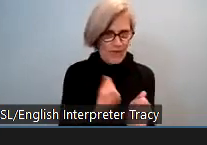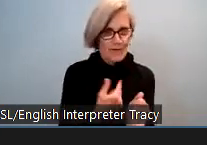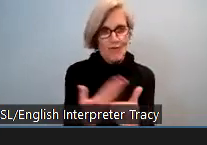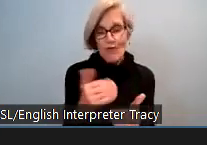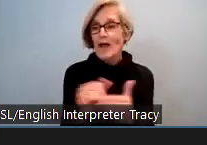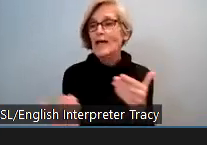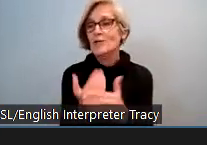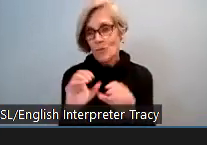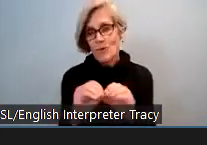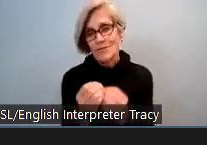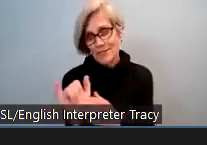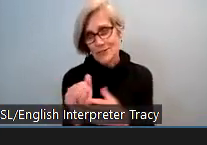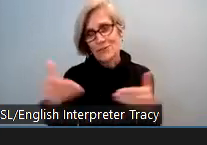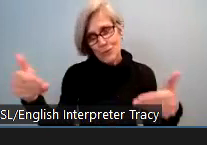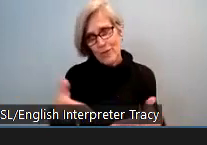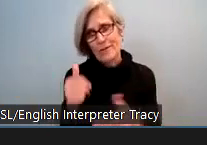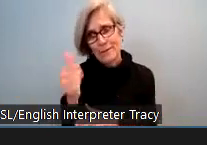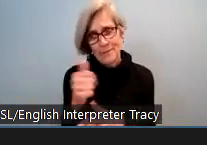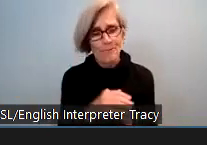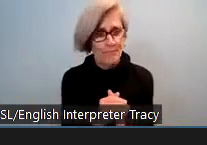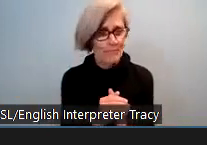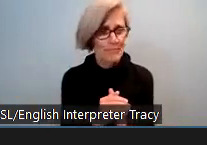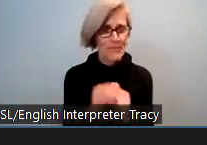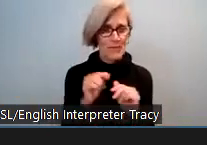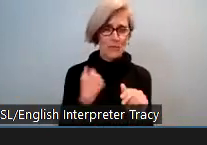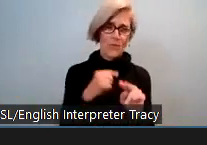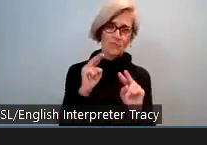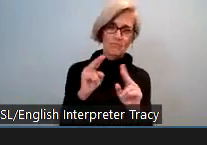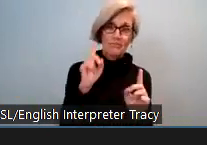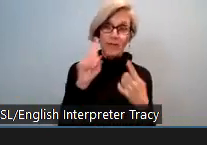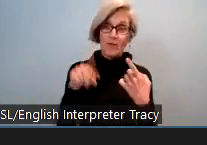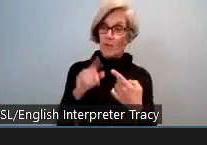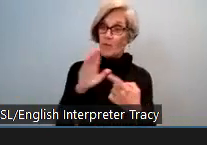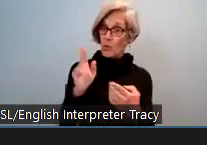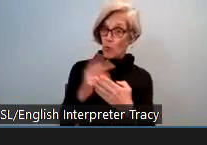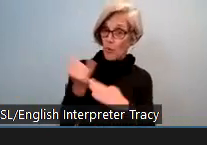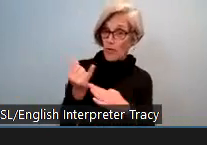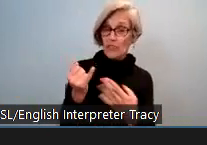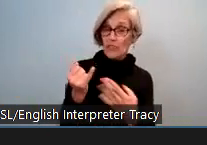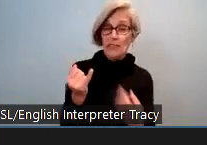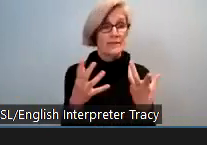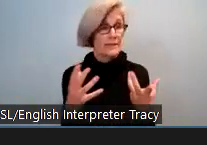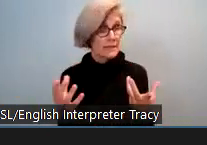look forward to hearing about your projects in some capacity very soon.